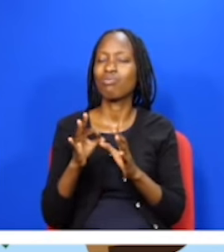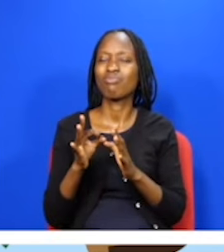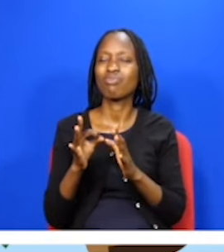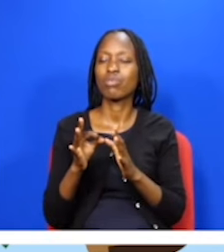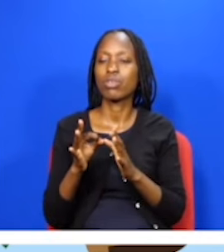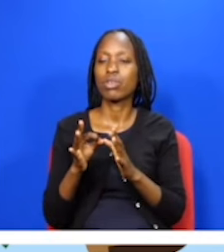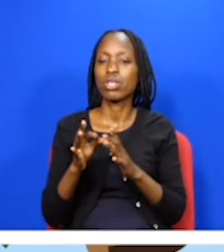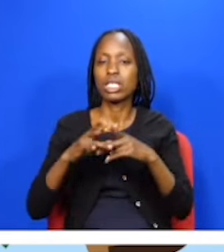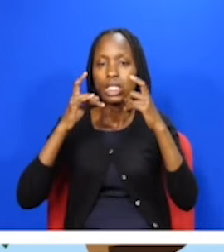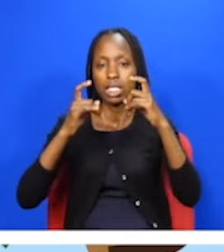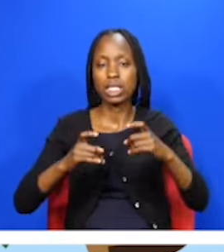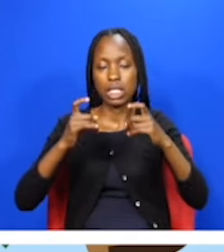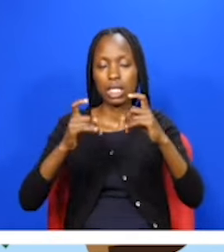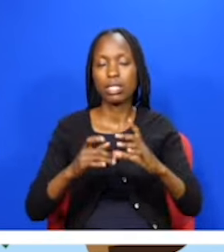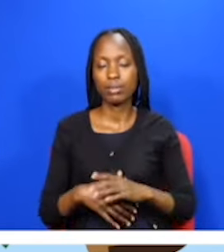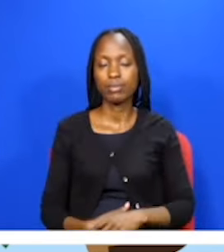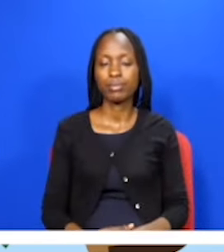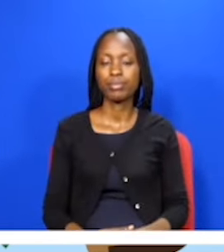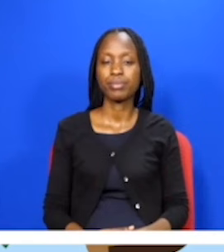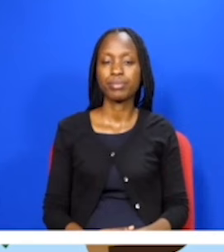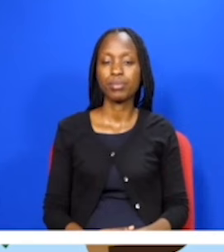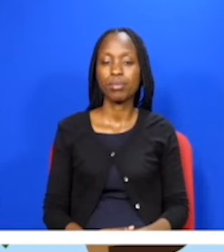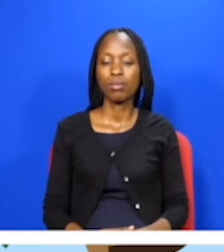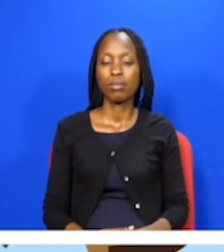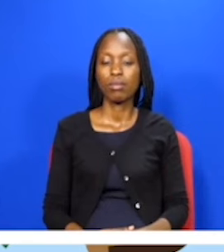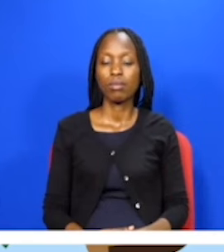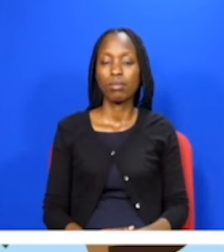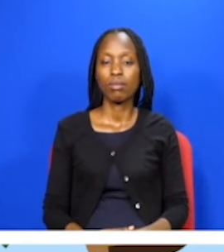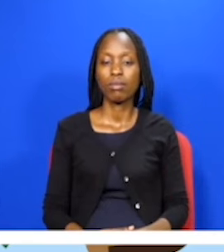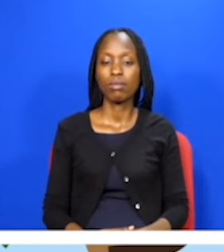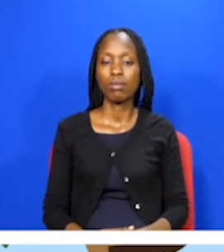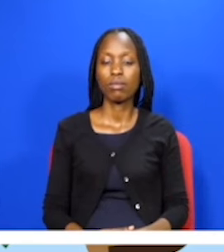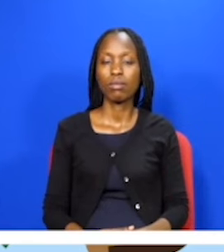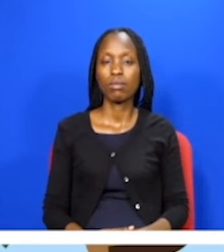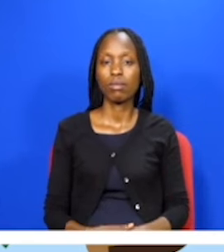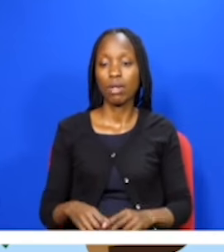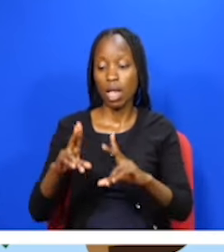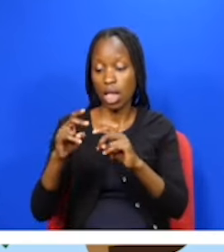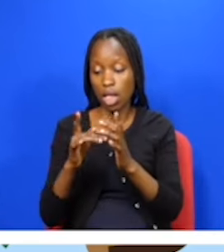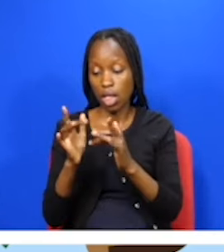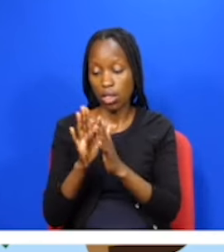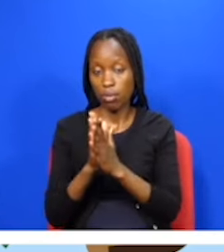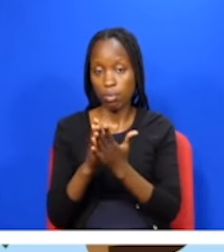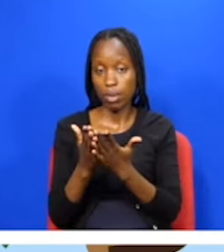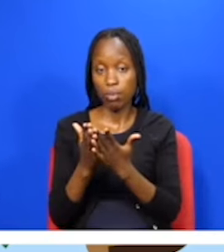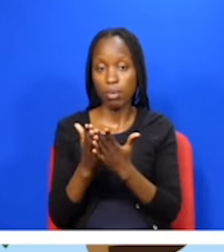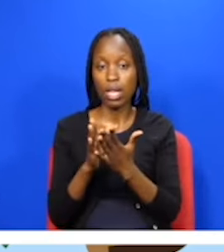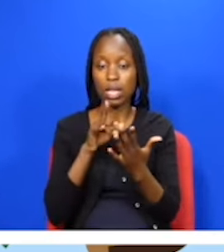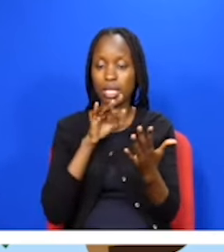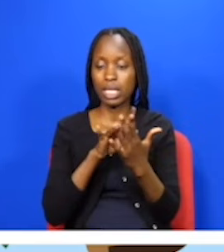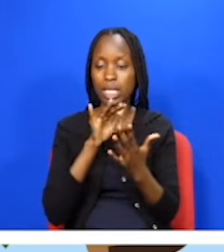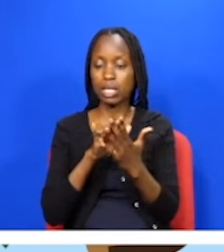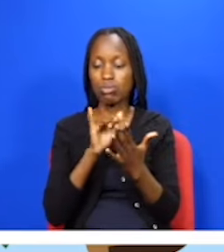sin any longer in your life. Now, look for a Bible. Put the Word of God in your